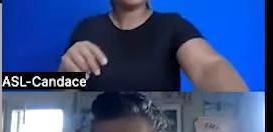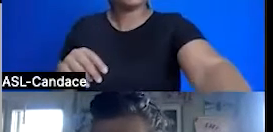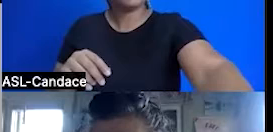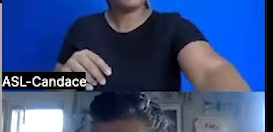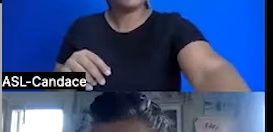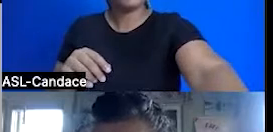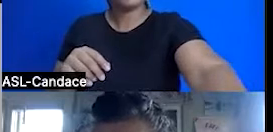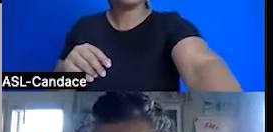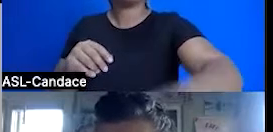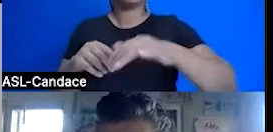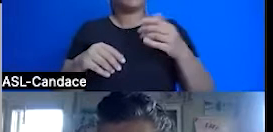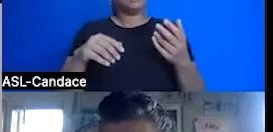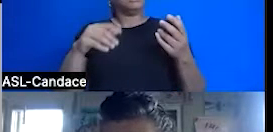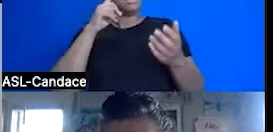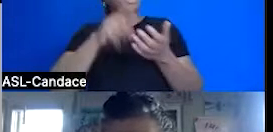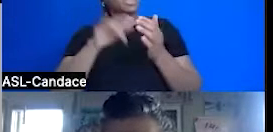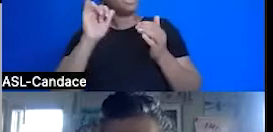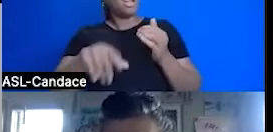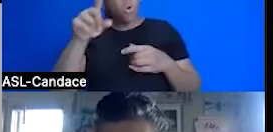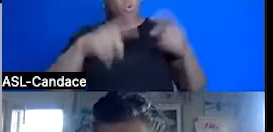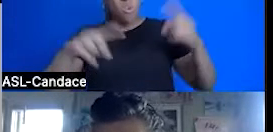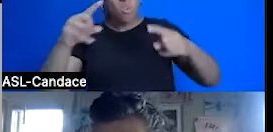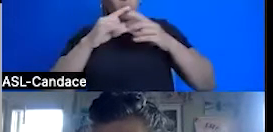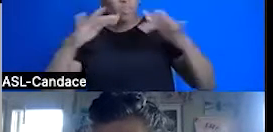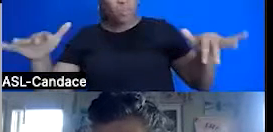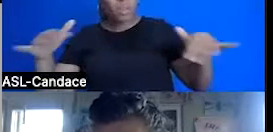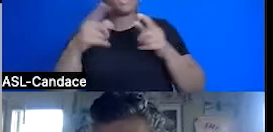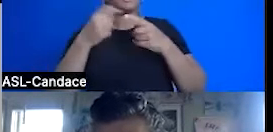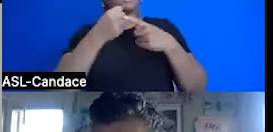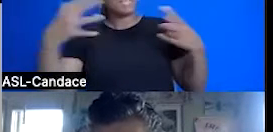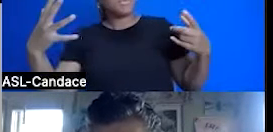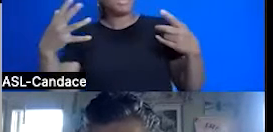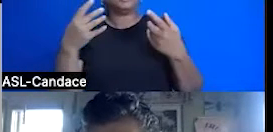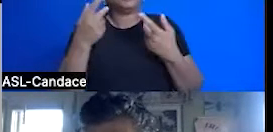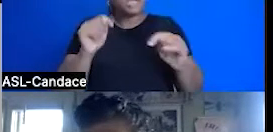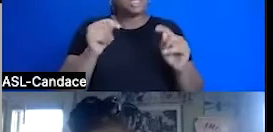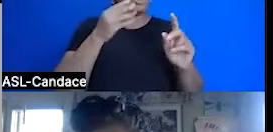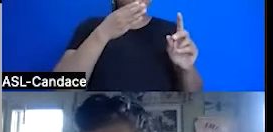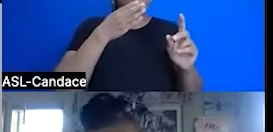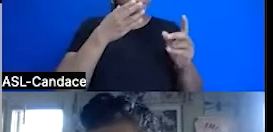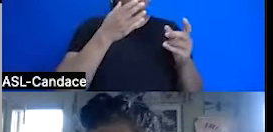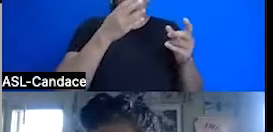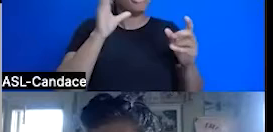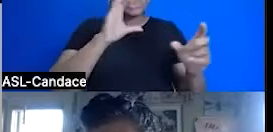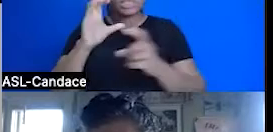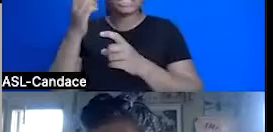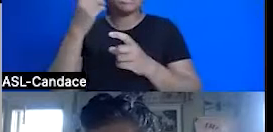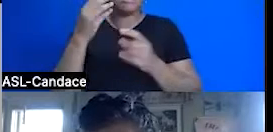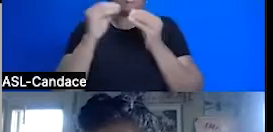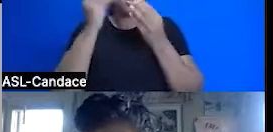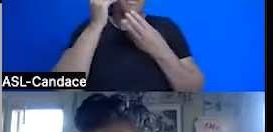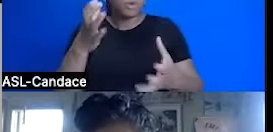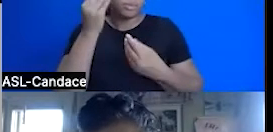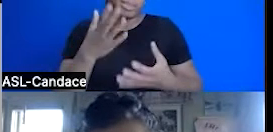filmmakers to acknowledge this dynamic and really elaborate on the process of seeking informed consent while acknowledging that the production process is just